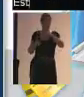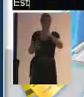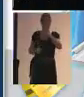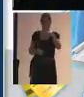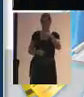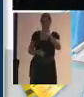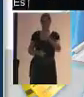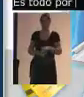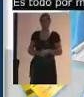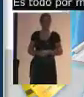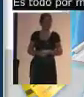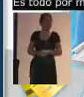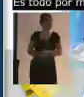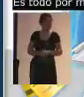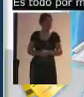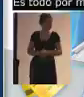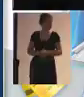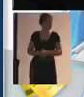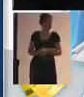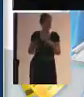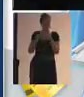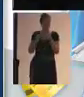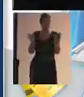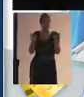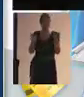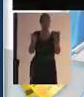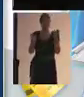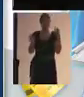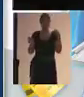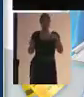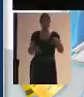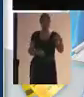Many thanks. Let's see if there are any questions.